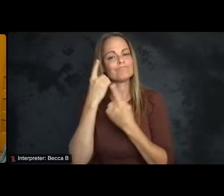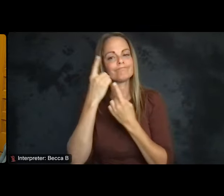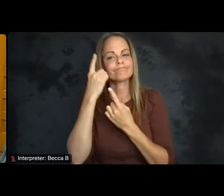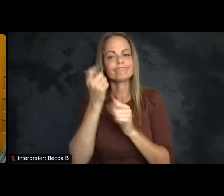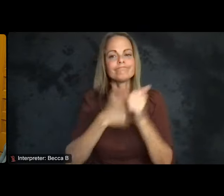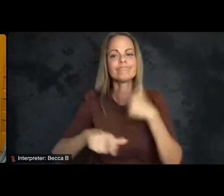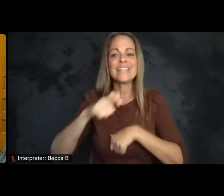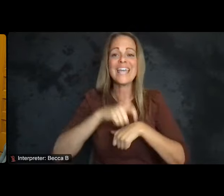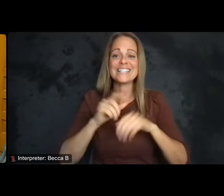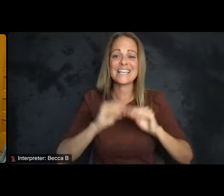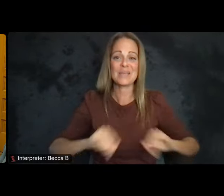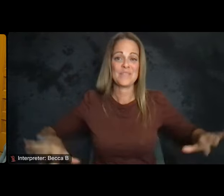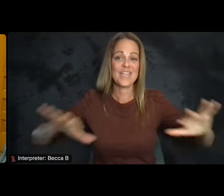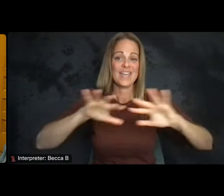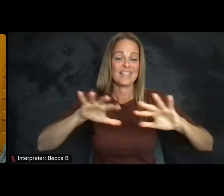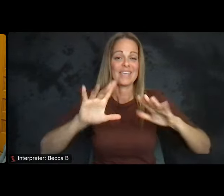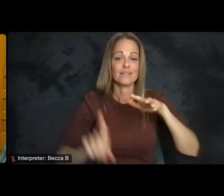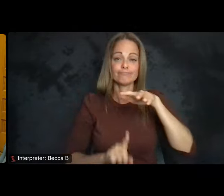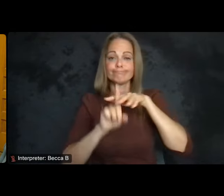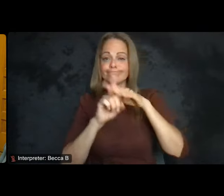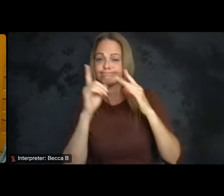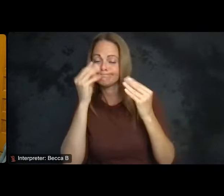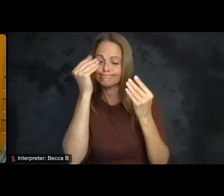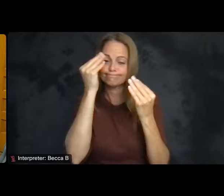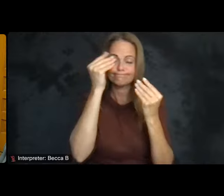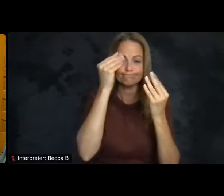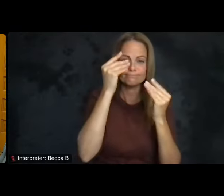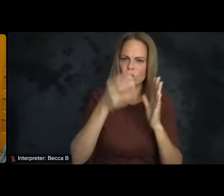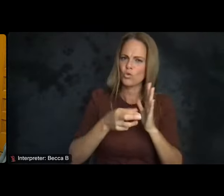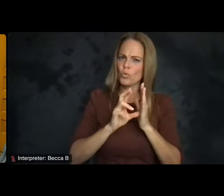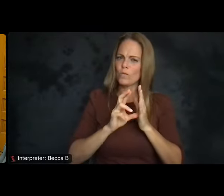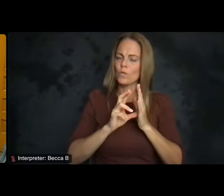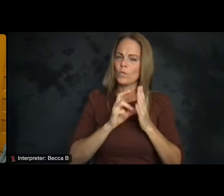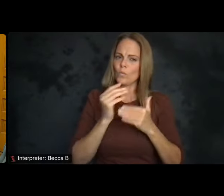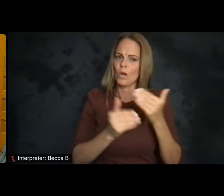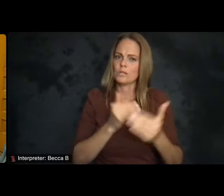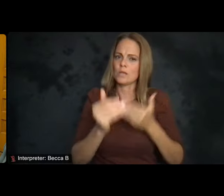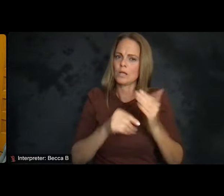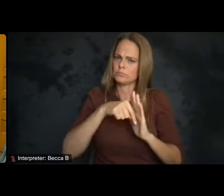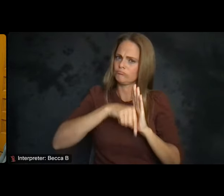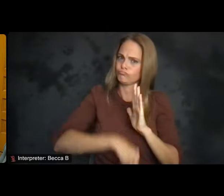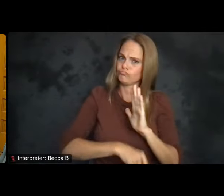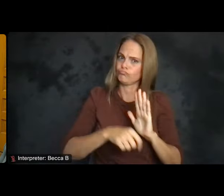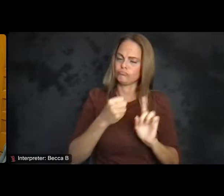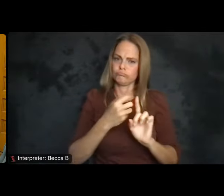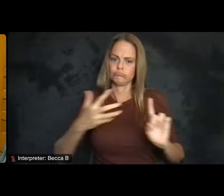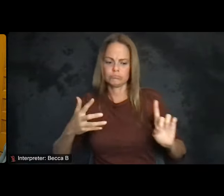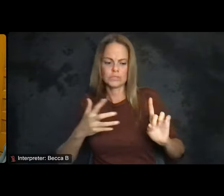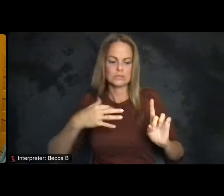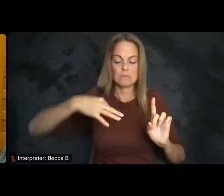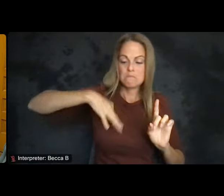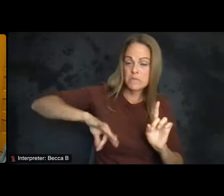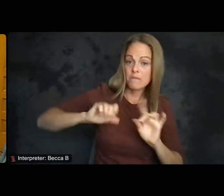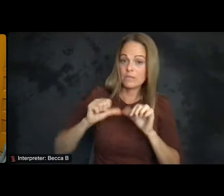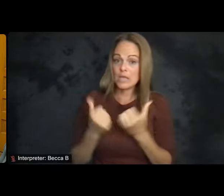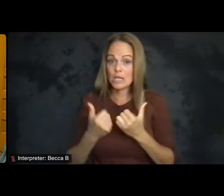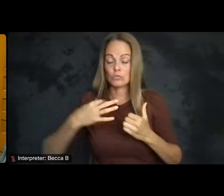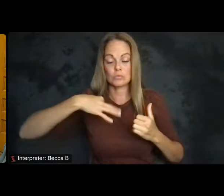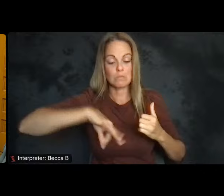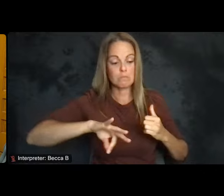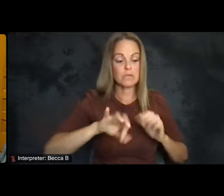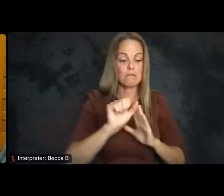land that comes up for consideration, there's an extensive review process internally on how does it benefit the agency, how does it benefit the citizens of the